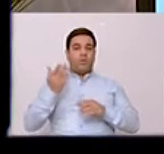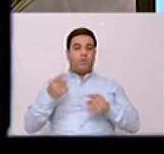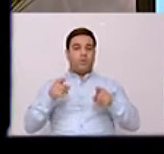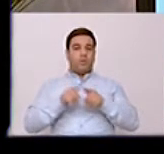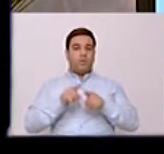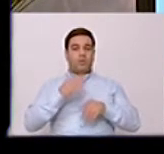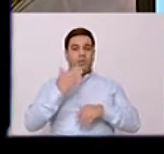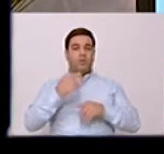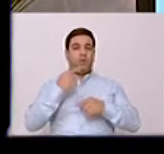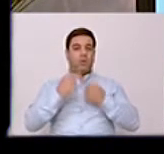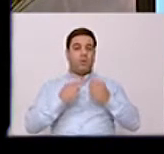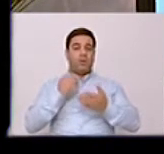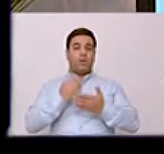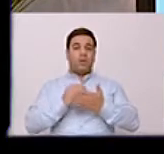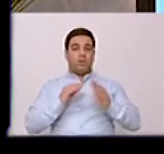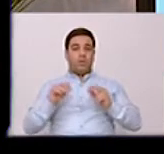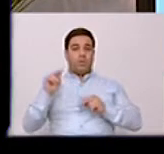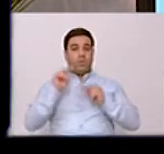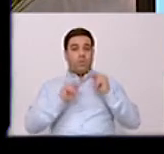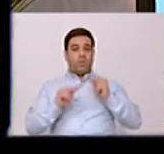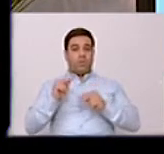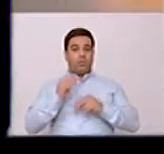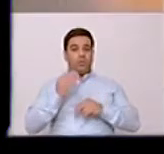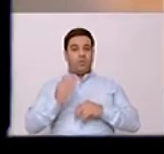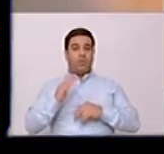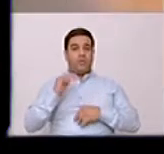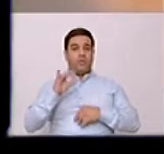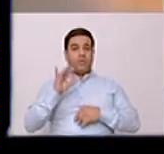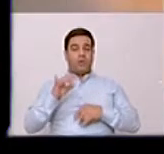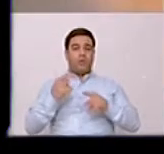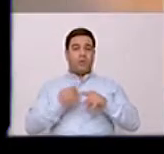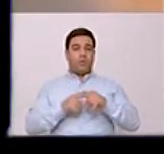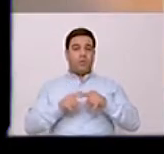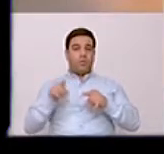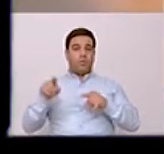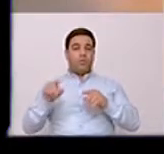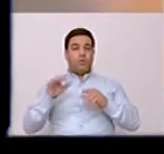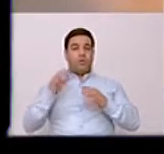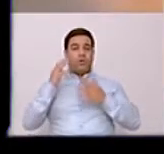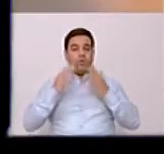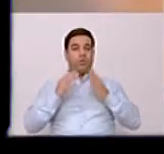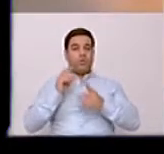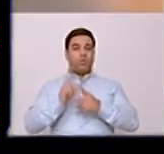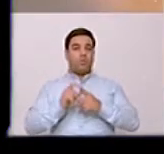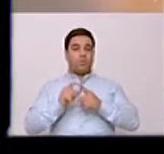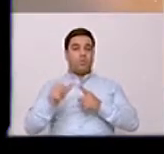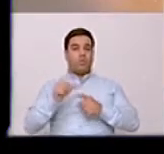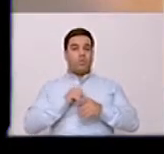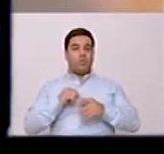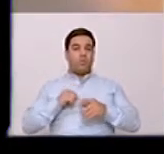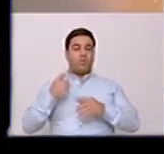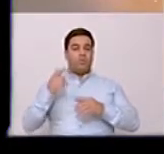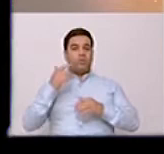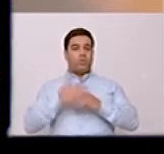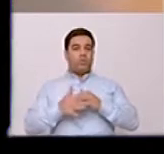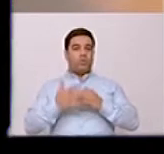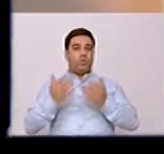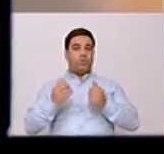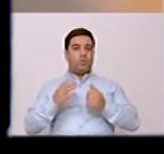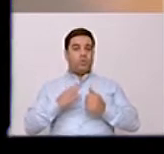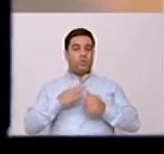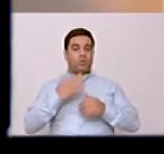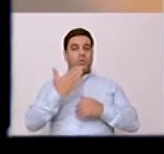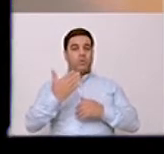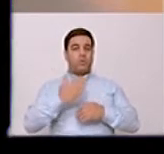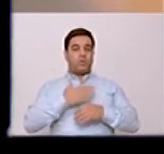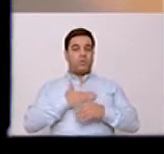deydi. Aziz o'quvchilar, Fitrat mana bu xayolning so'zlari orqali o'zi tushunib yetgan, bizga,